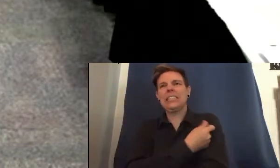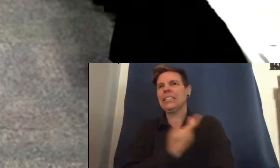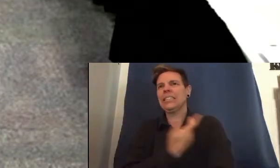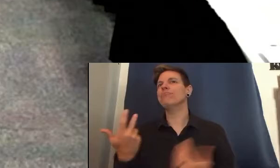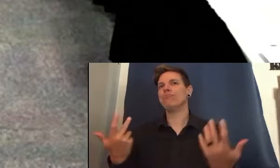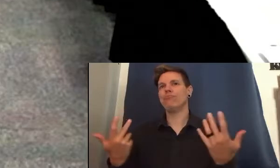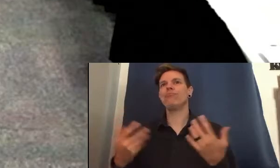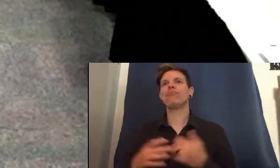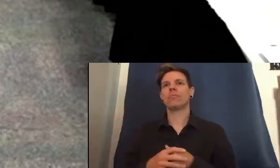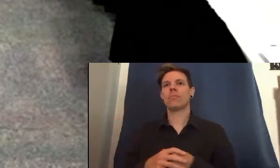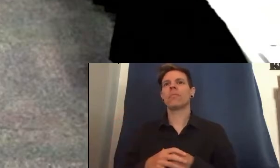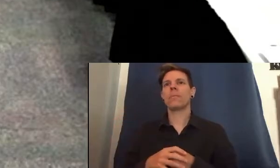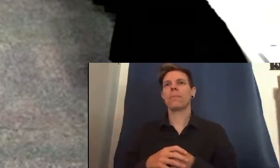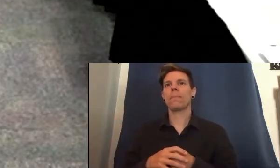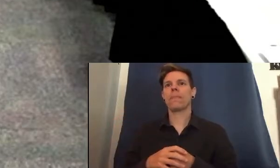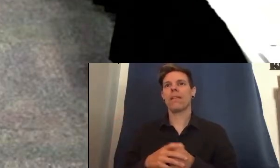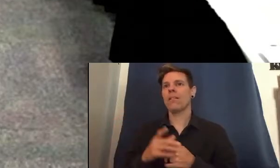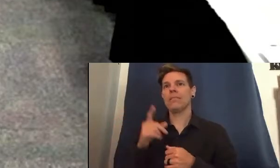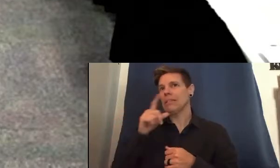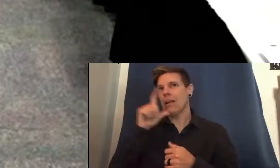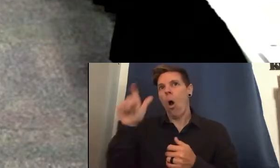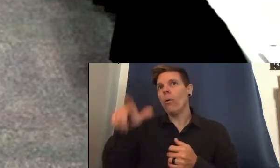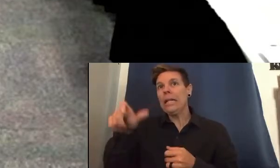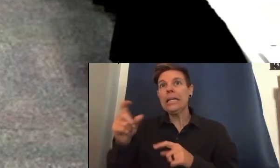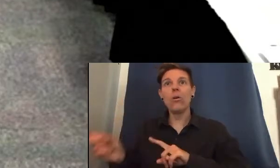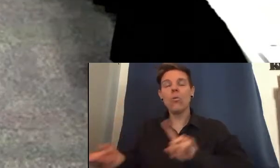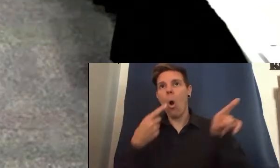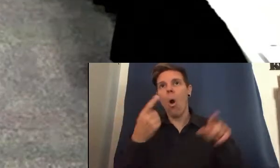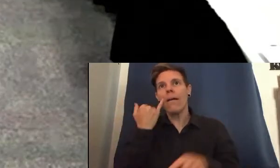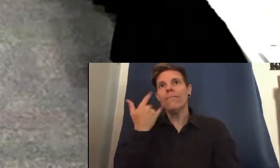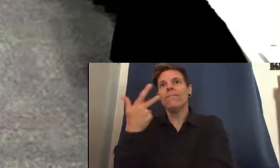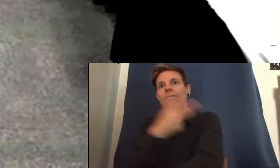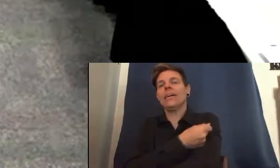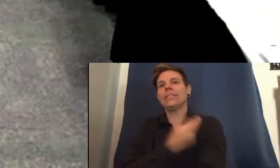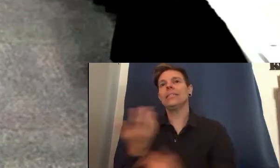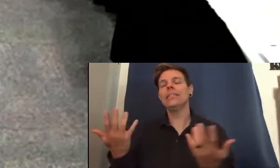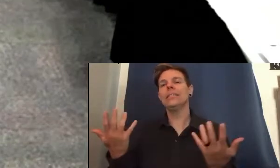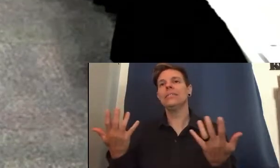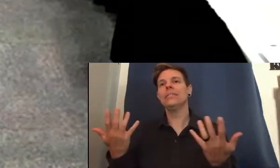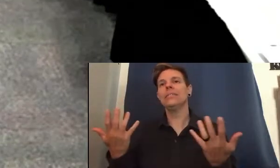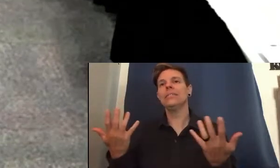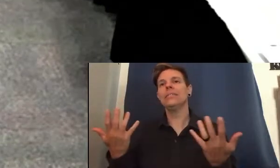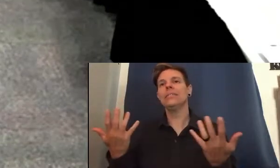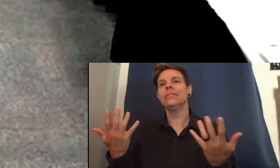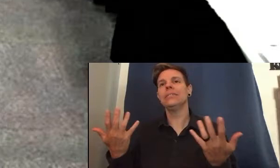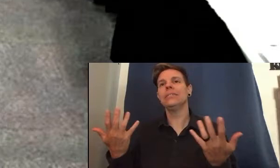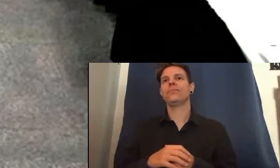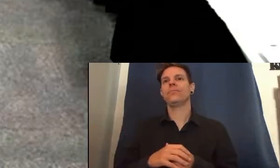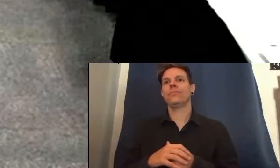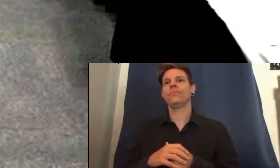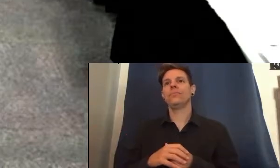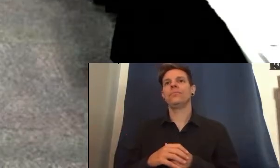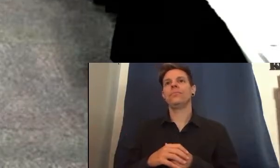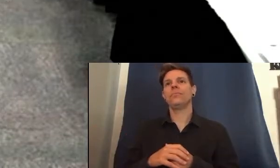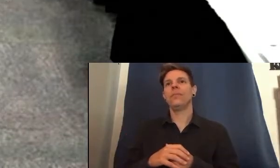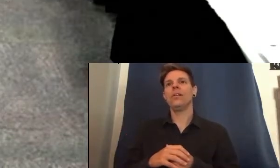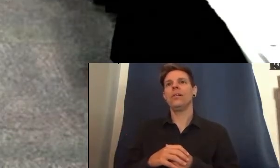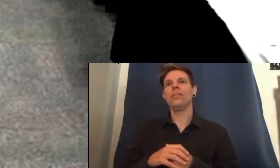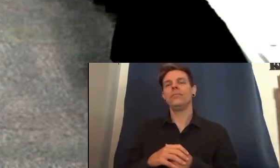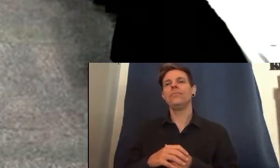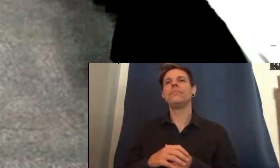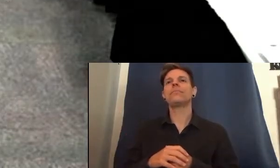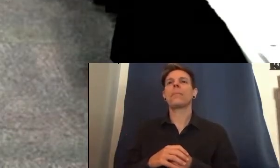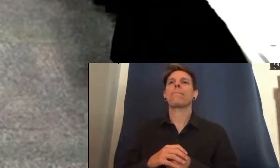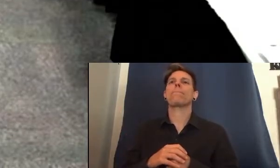hospitalizations. Okay, I don't mean to belabor that. Yes, Dr. Stephen, when Dr. Johnson